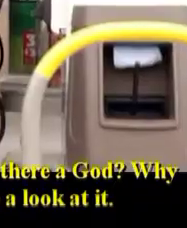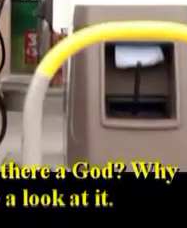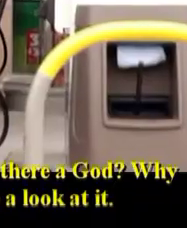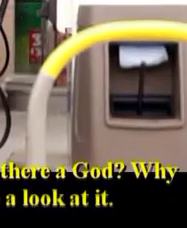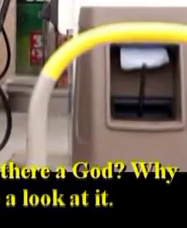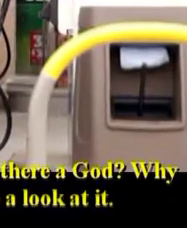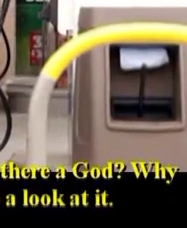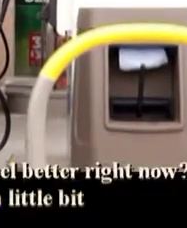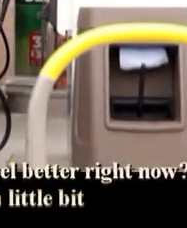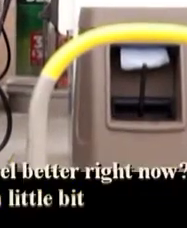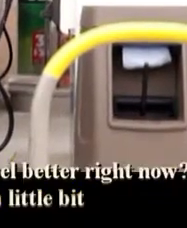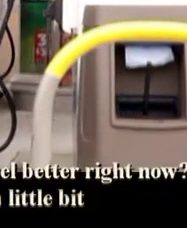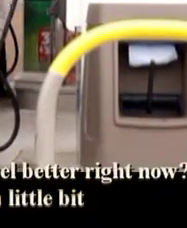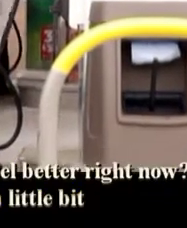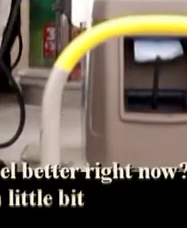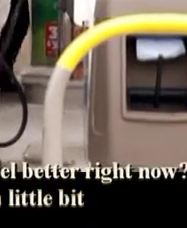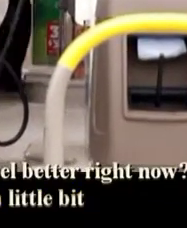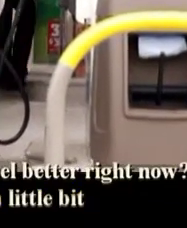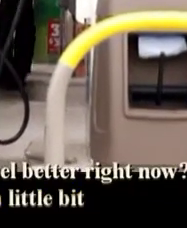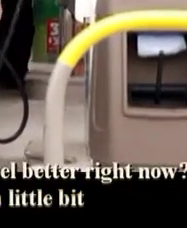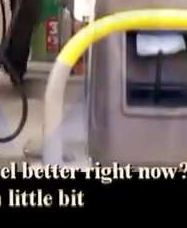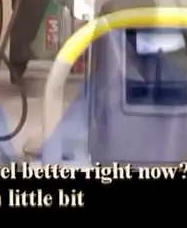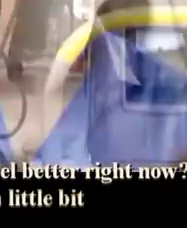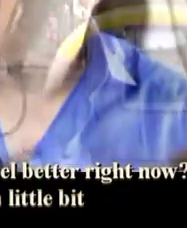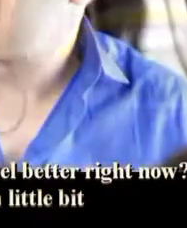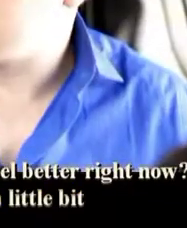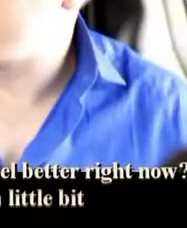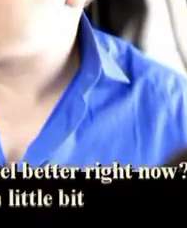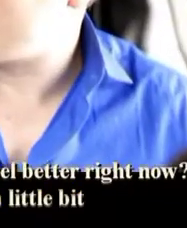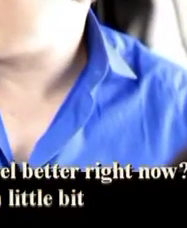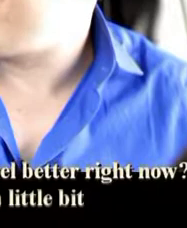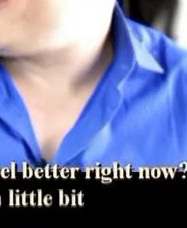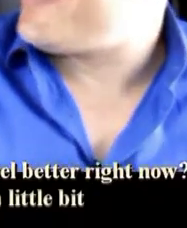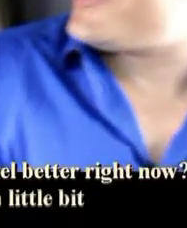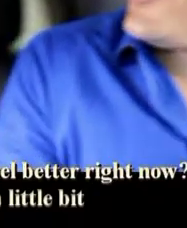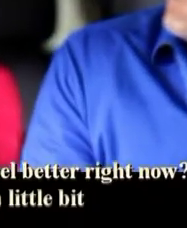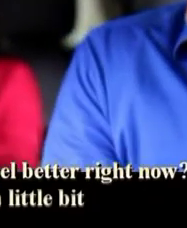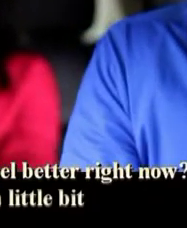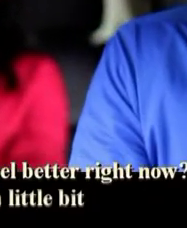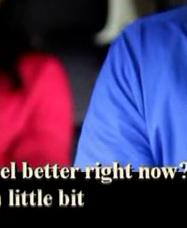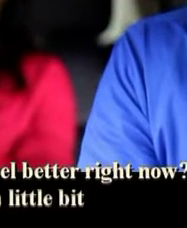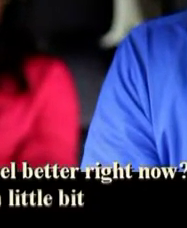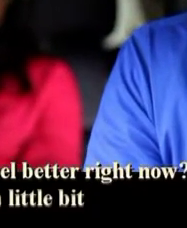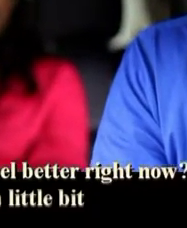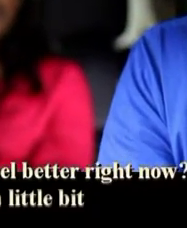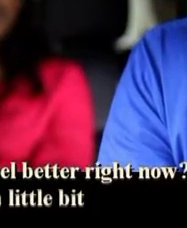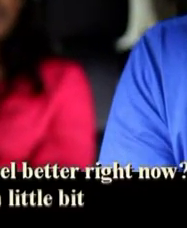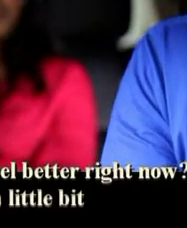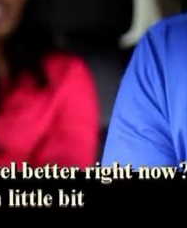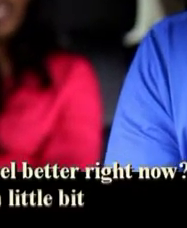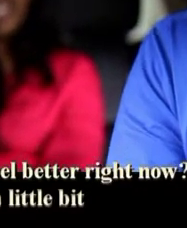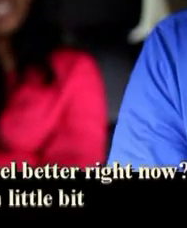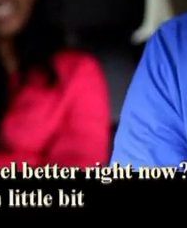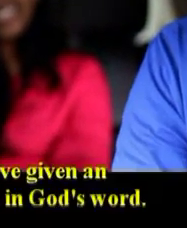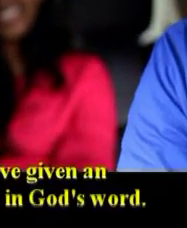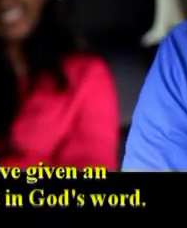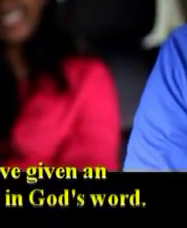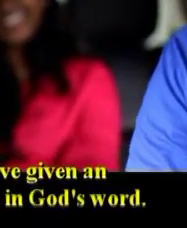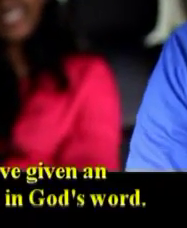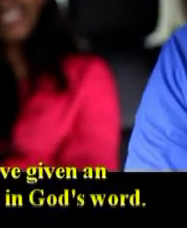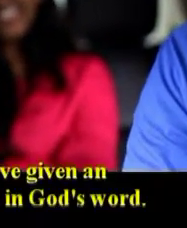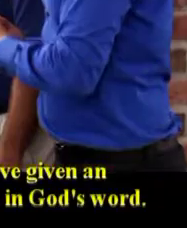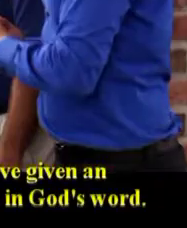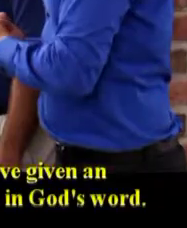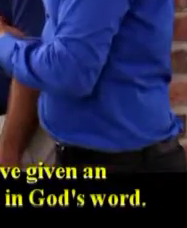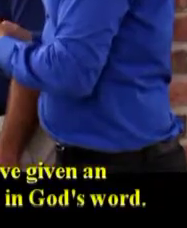So take a look at it. Remember, the Lord loves you. Well, do you feel better right now? I mean, do you feel relieved that, you know, at first you feel like a little bit... A little